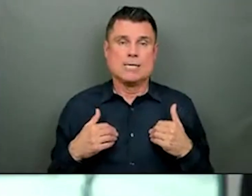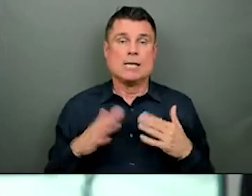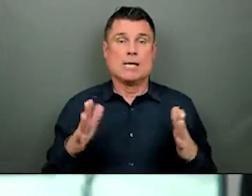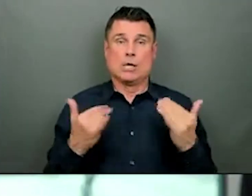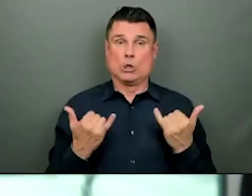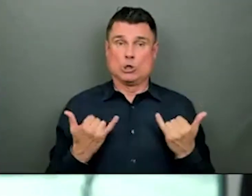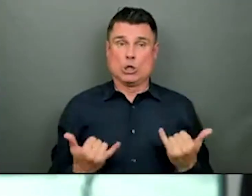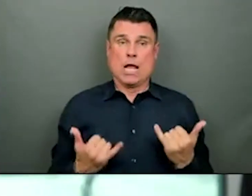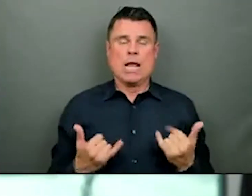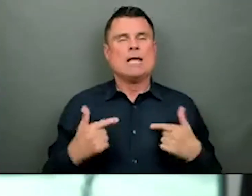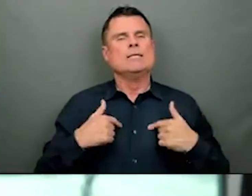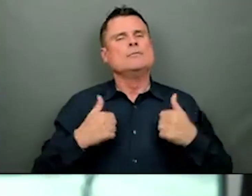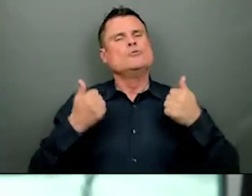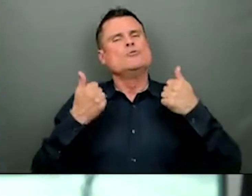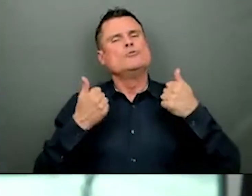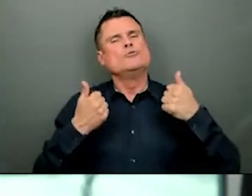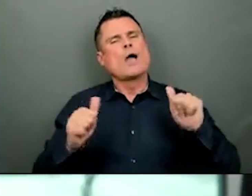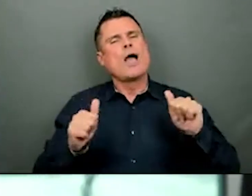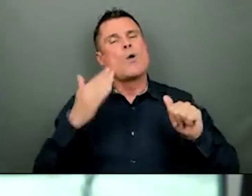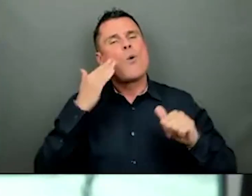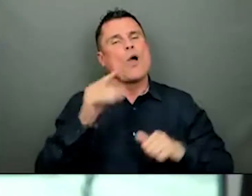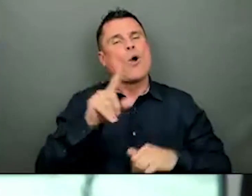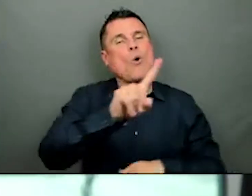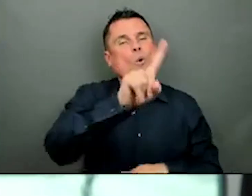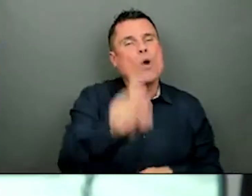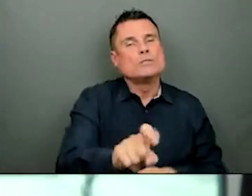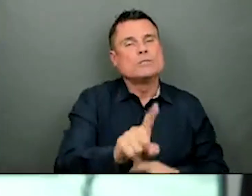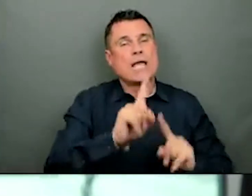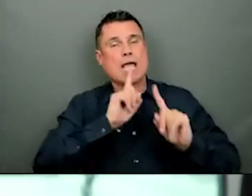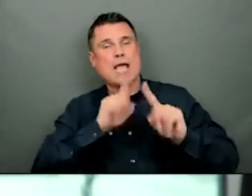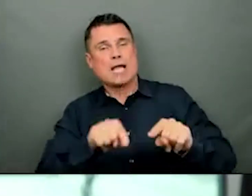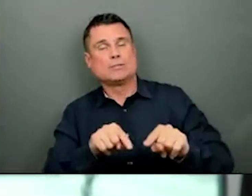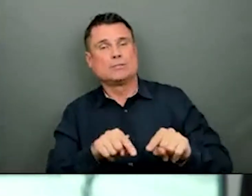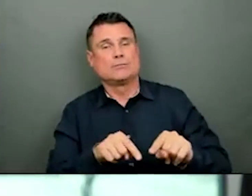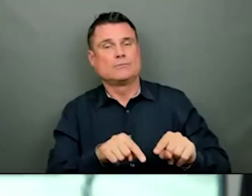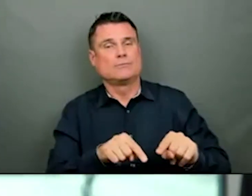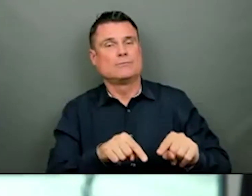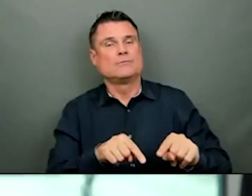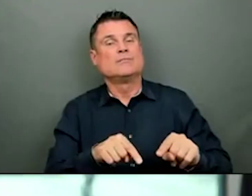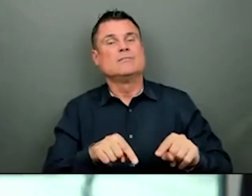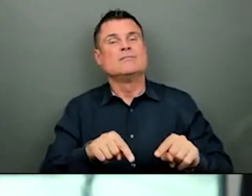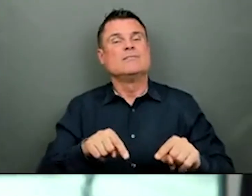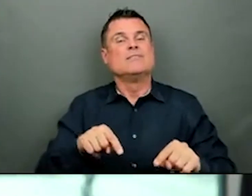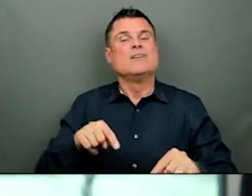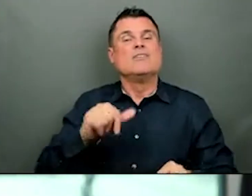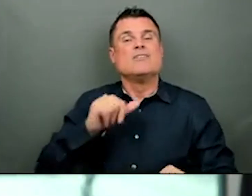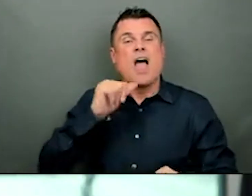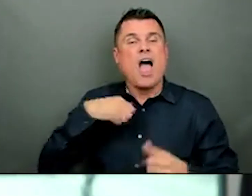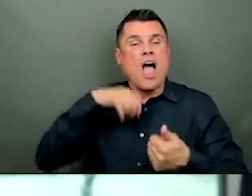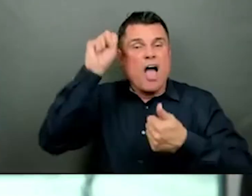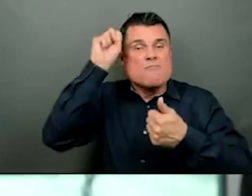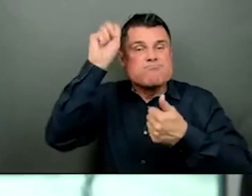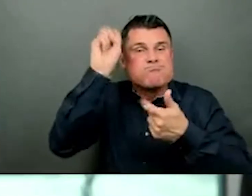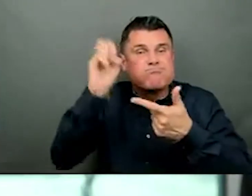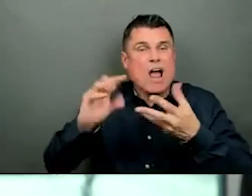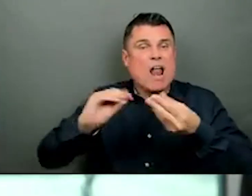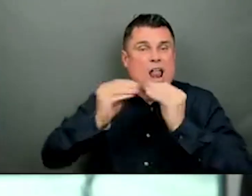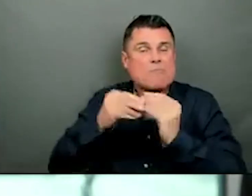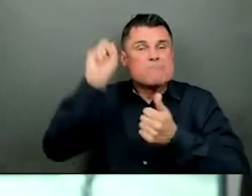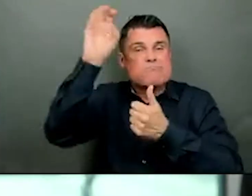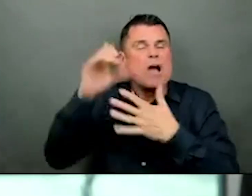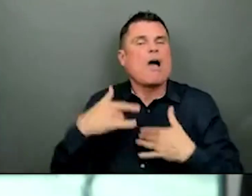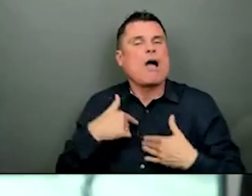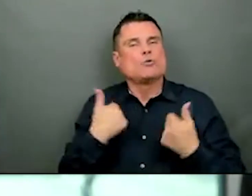have a little bit more time to get into some depth. But it will be in the statement. We have about